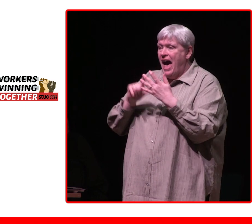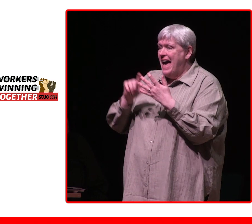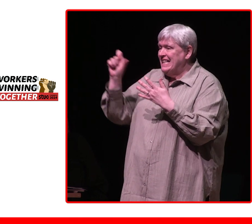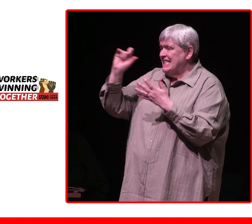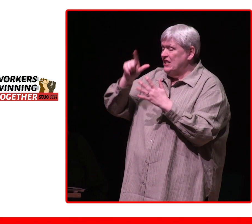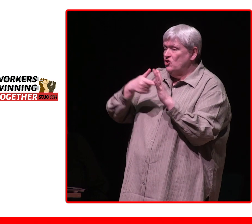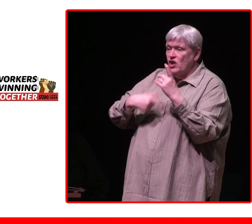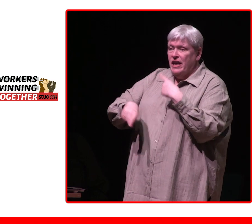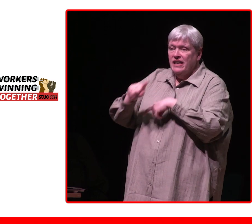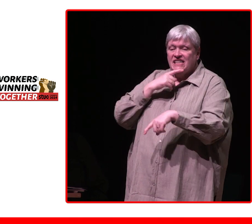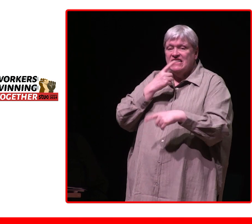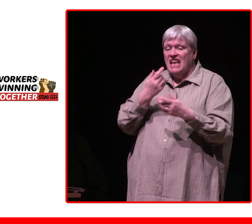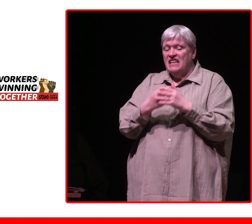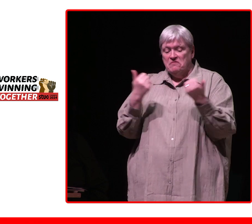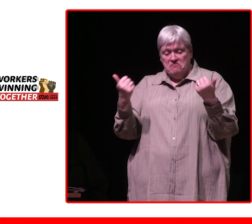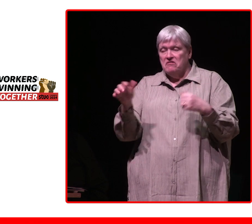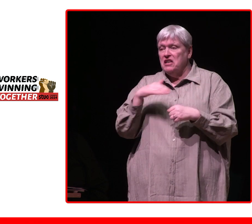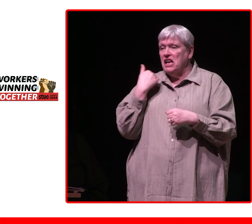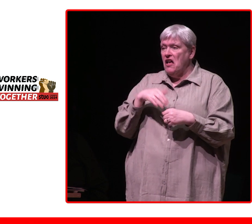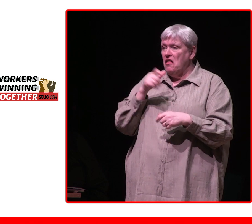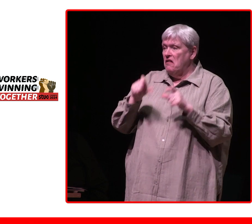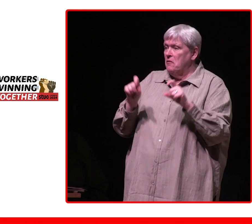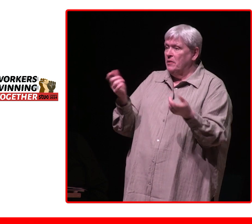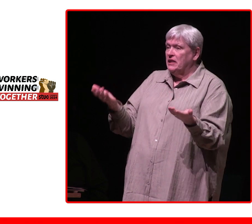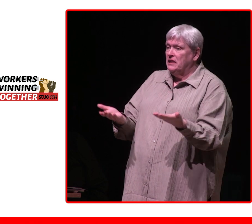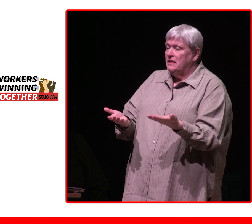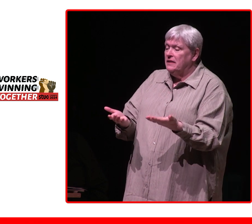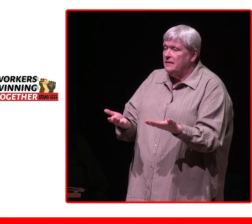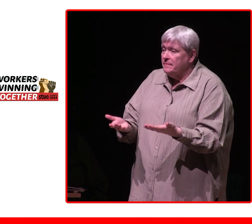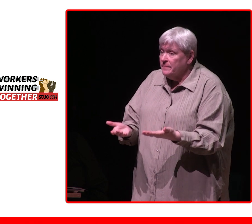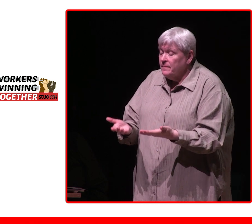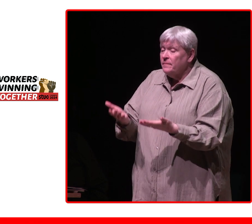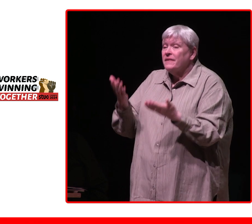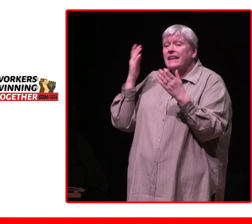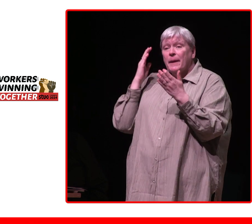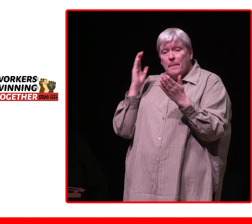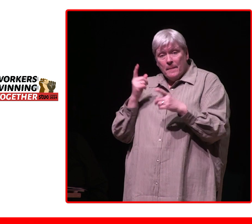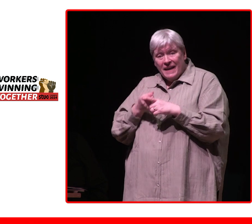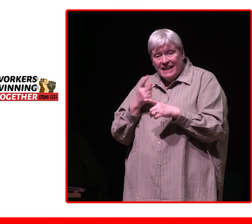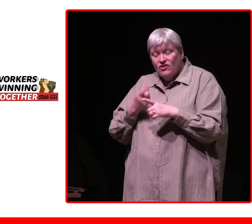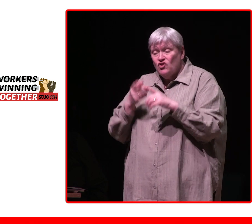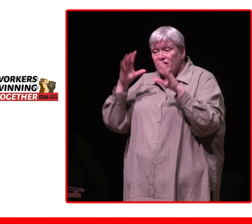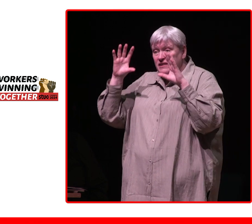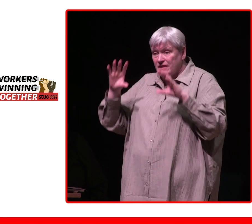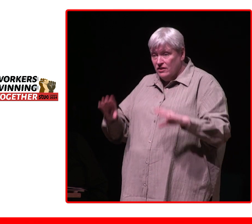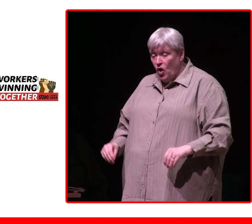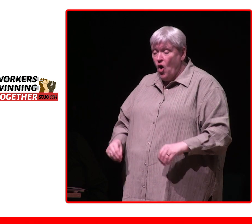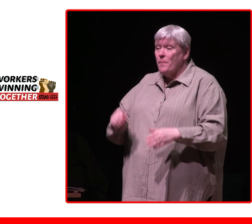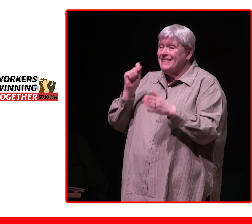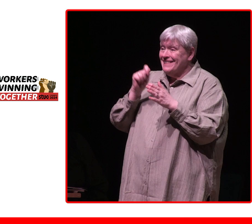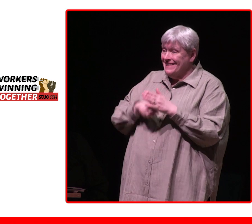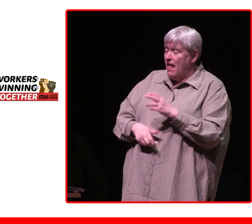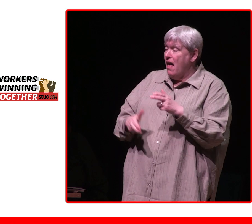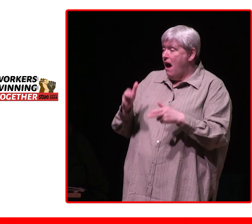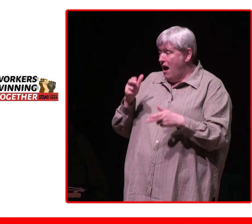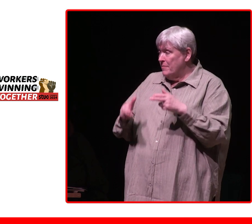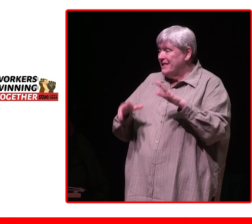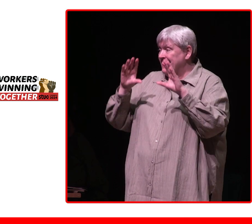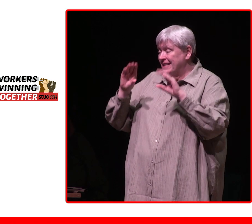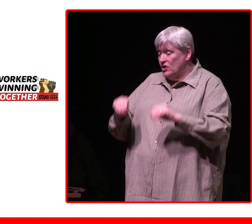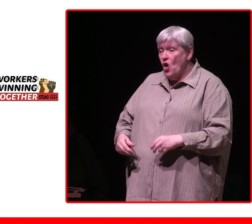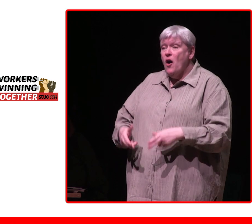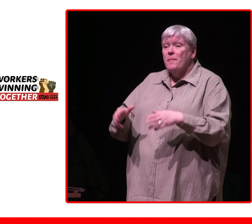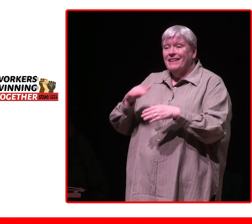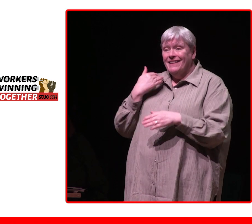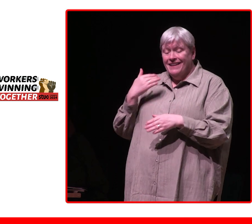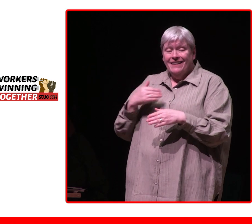is a plausible case of genocide. These calls for an immediate halt to the flow of arms and ceasefire have gained greater significance